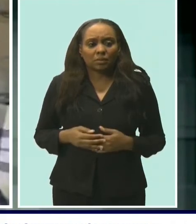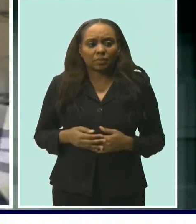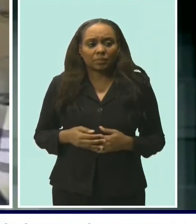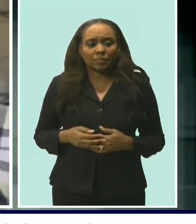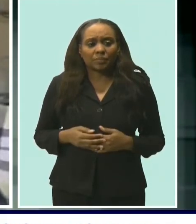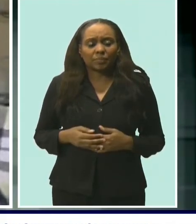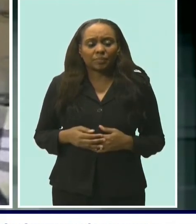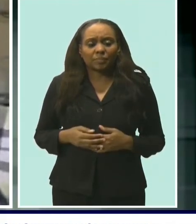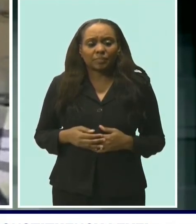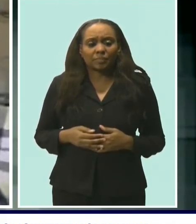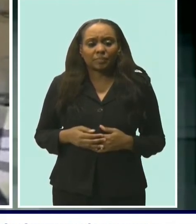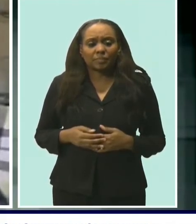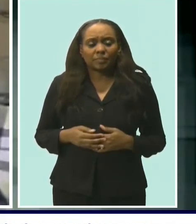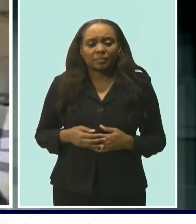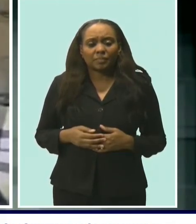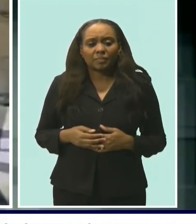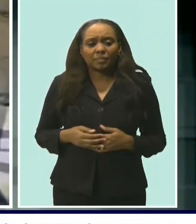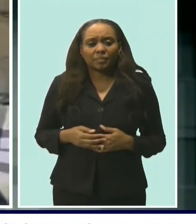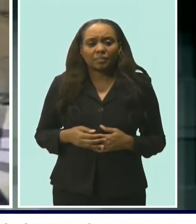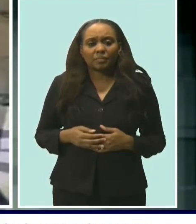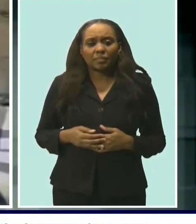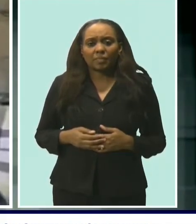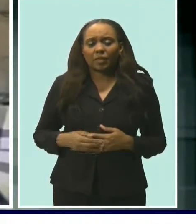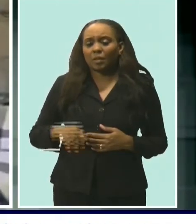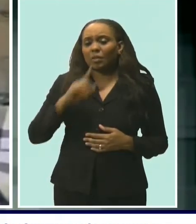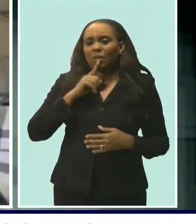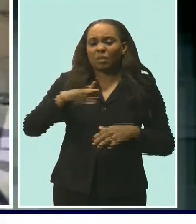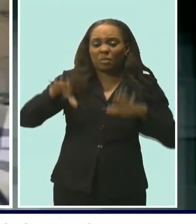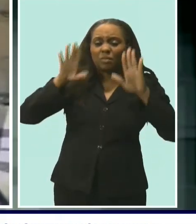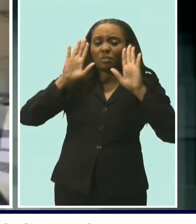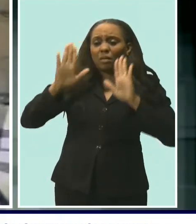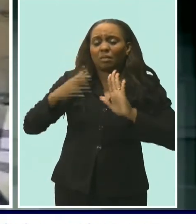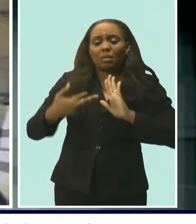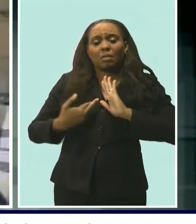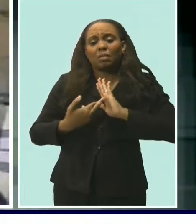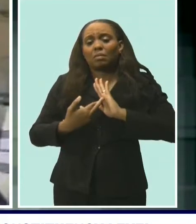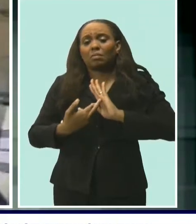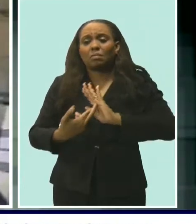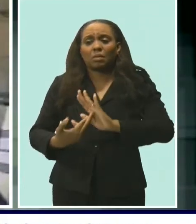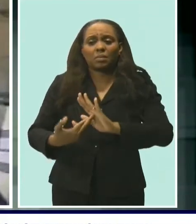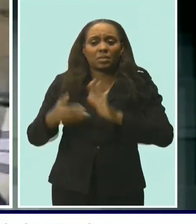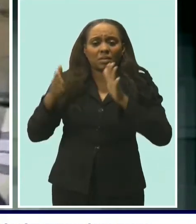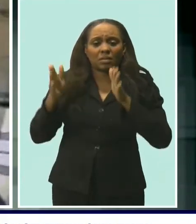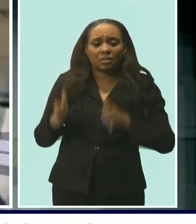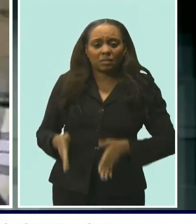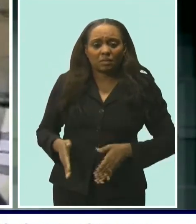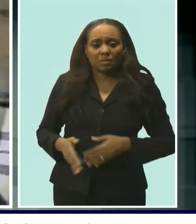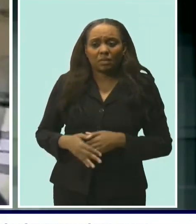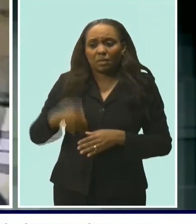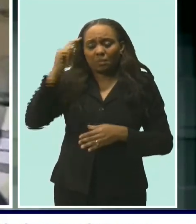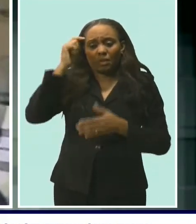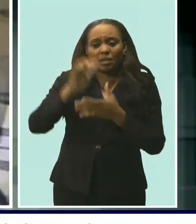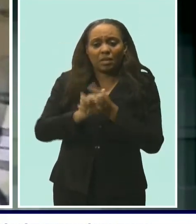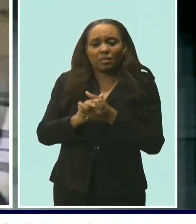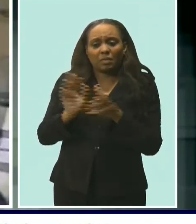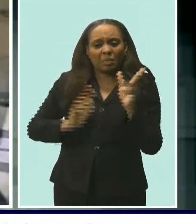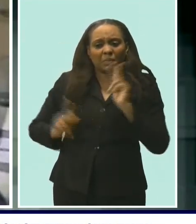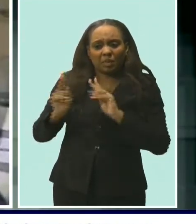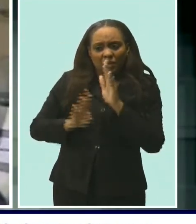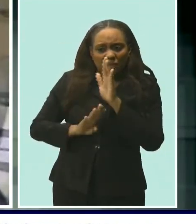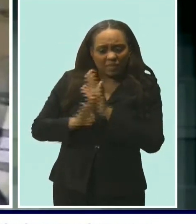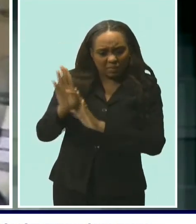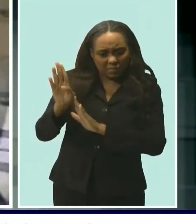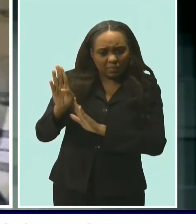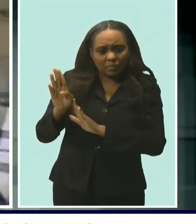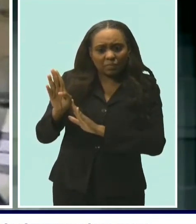him, was a great representative. He believes in people and people development. Mr. Arthur